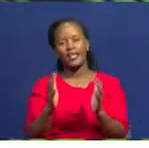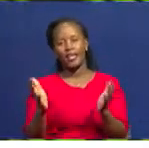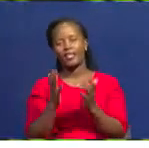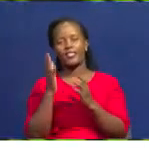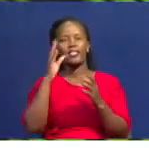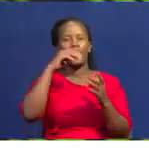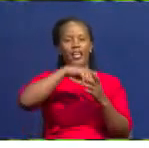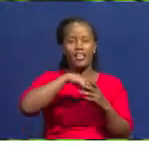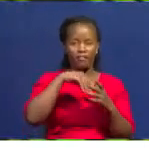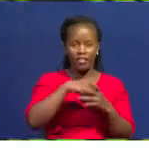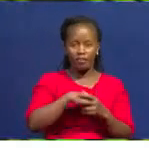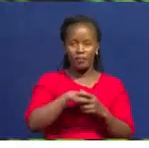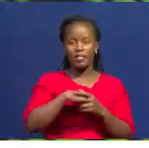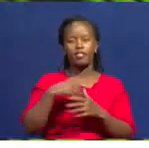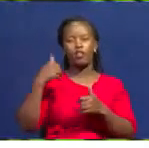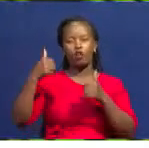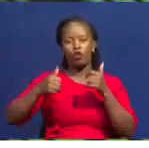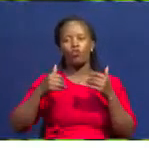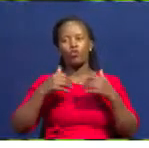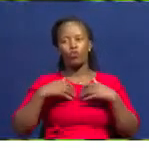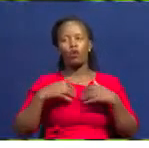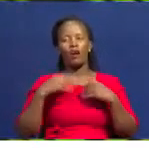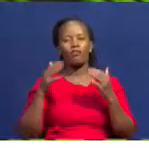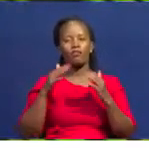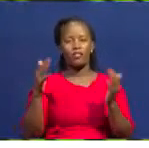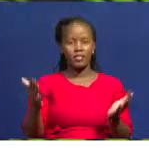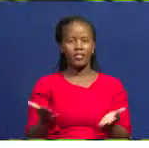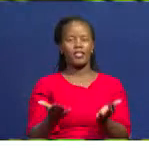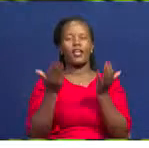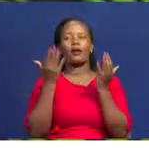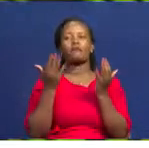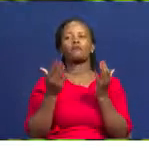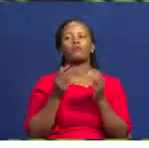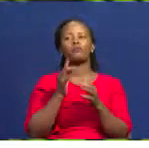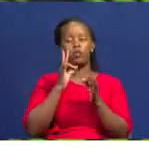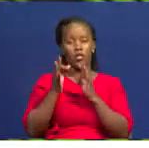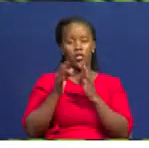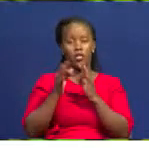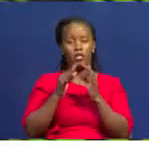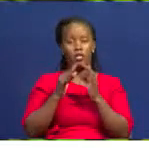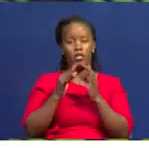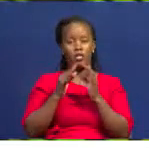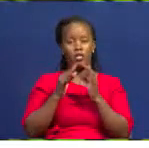high-tech startups and scale-ups is in